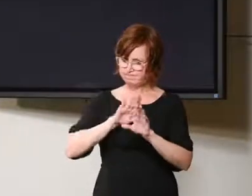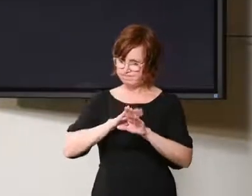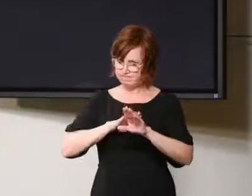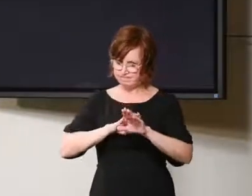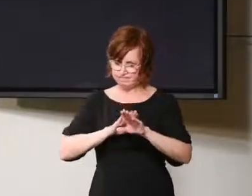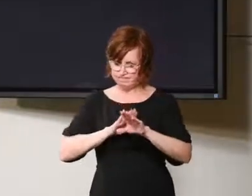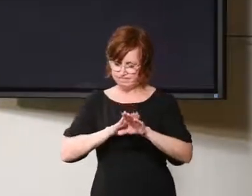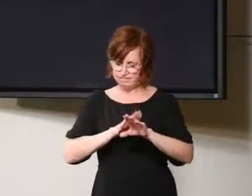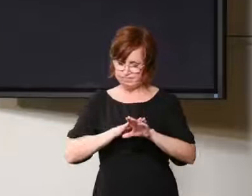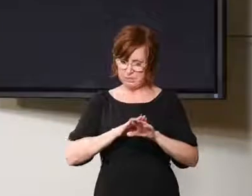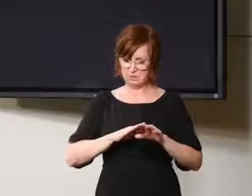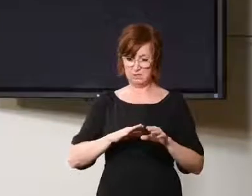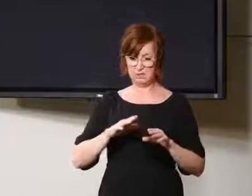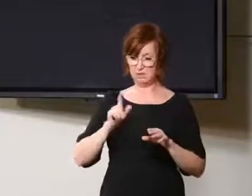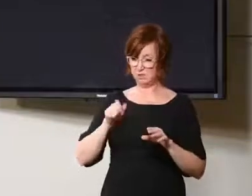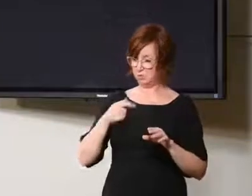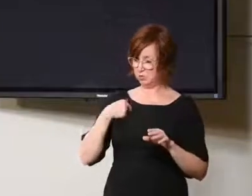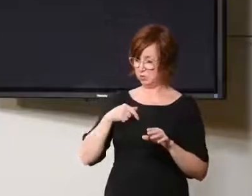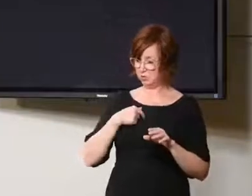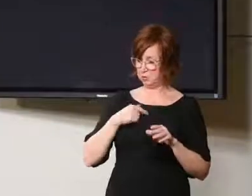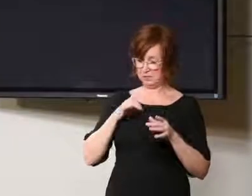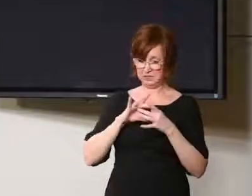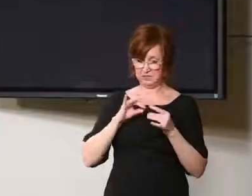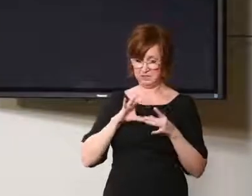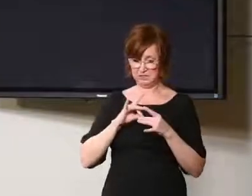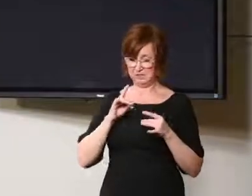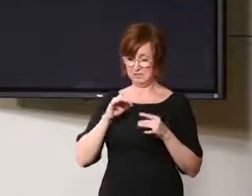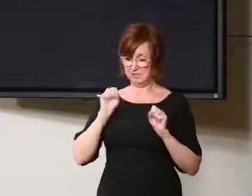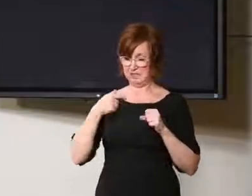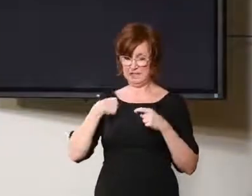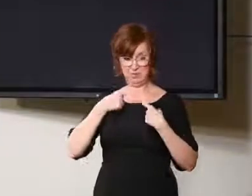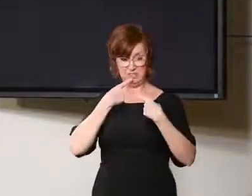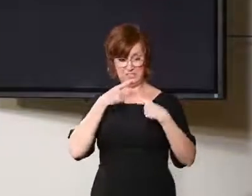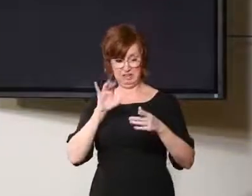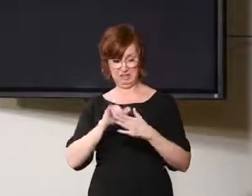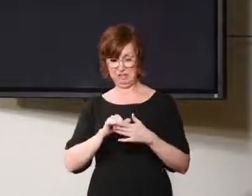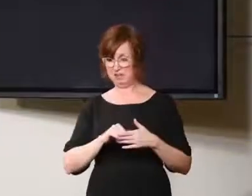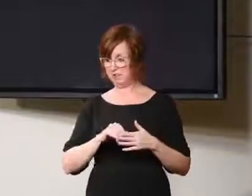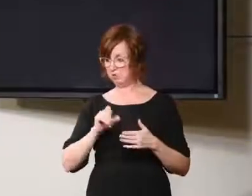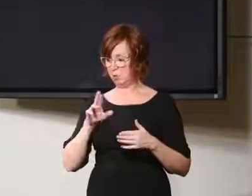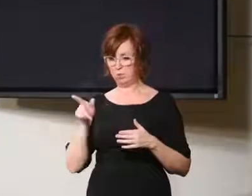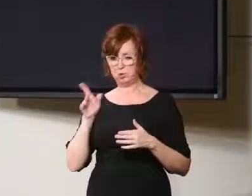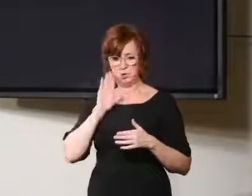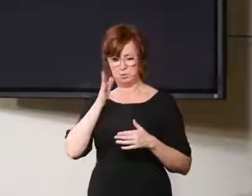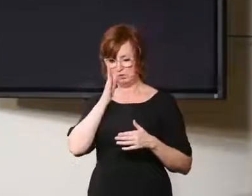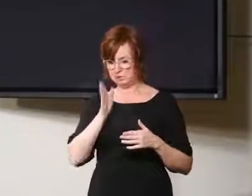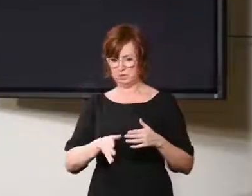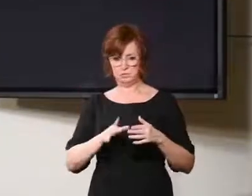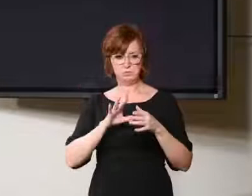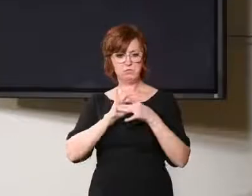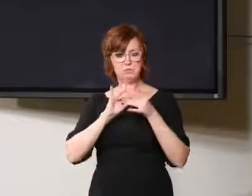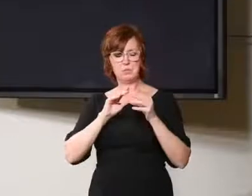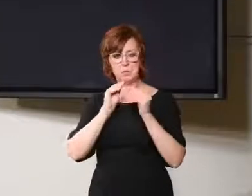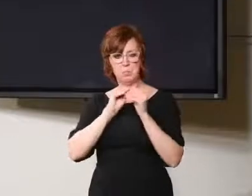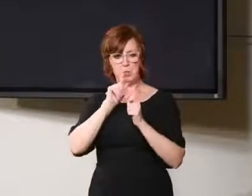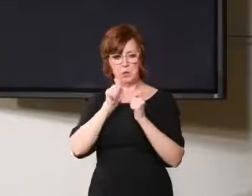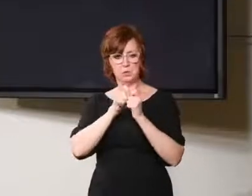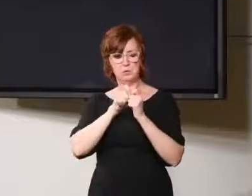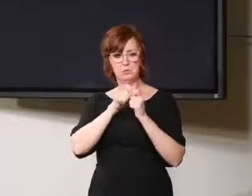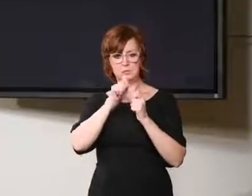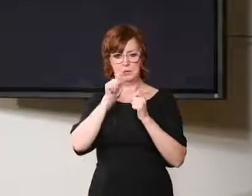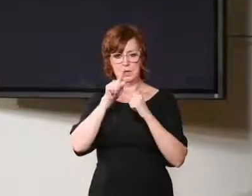this community without risking privacy laws? And will the province ever release more details about the locations of